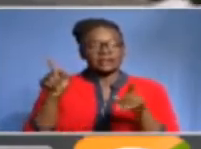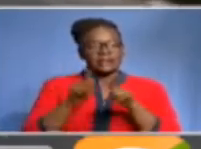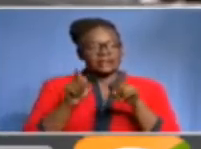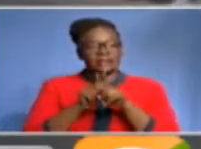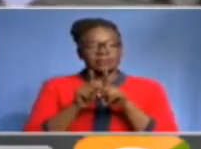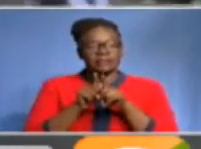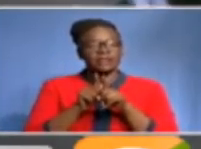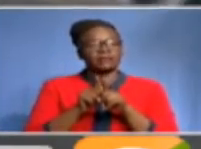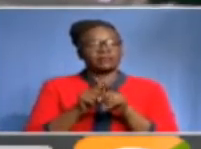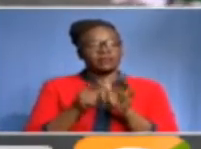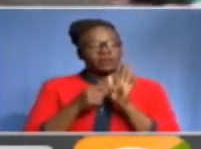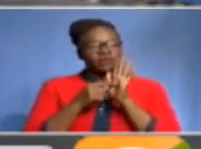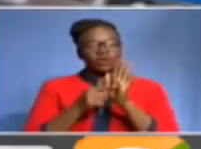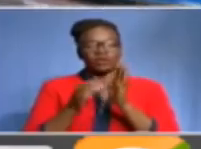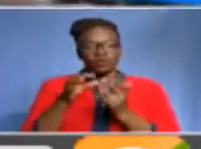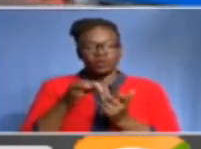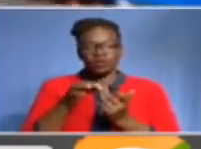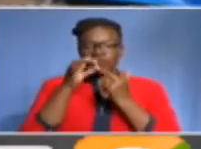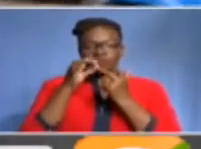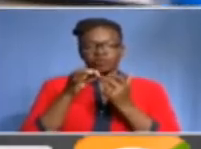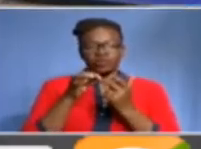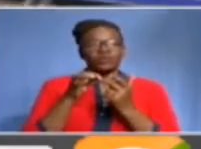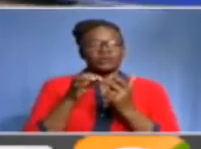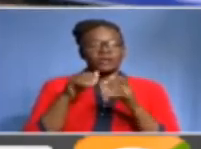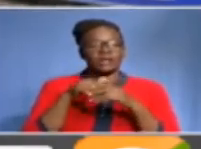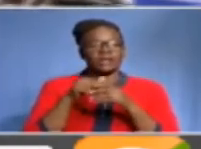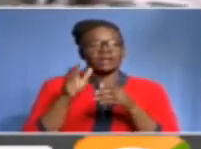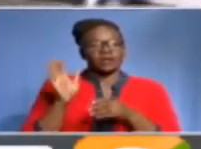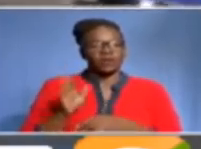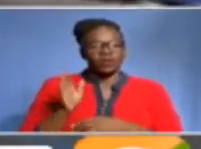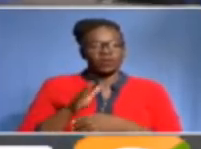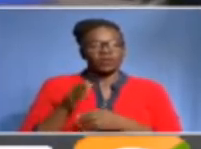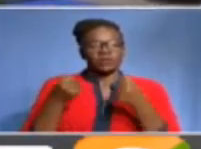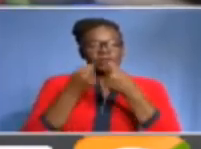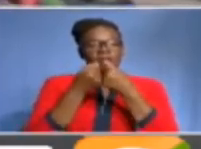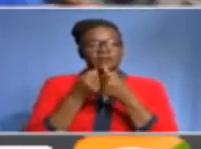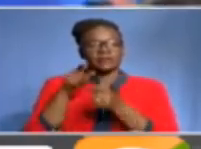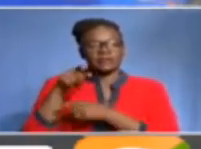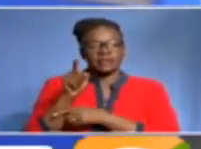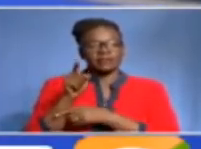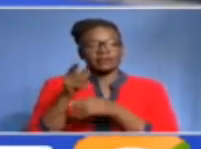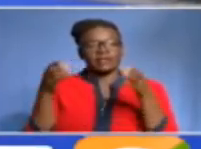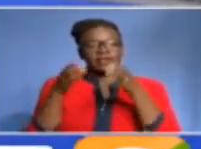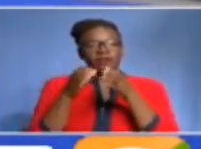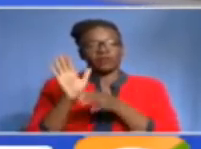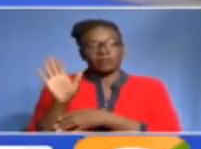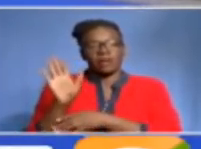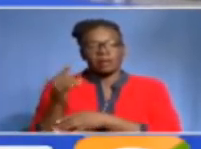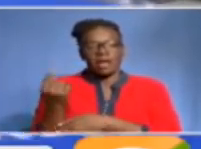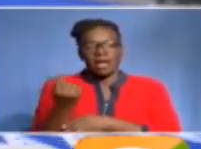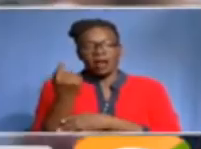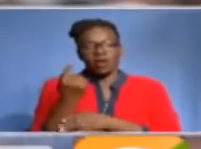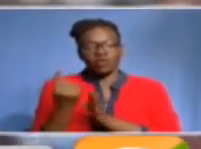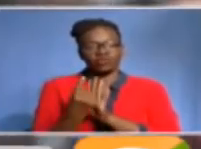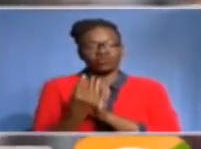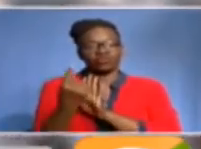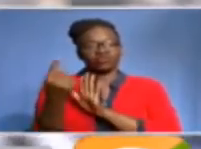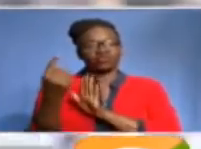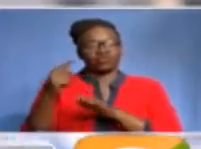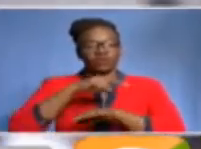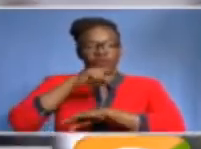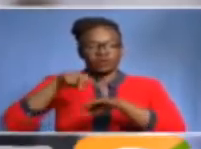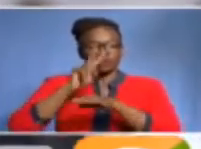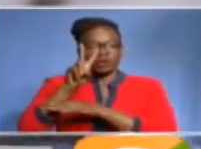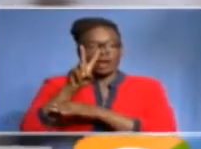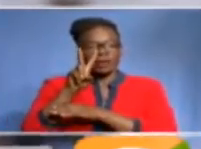42 kilometers race. The 2017 champion was in a class of her own as she set a course record time of 2 hours, 18 minutes